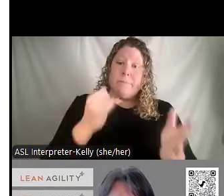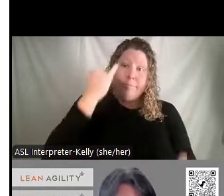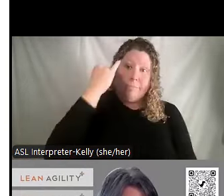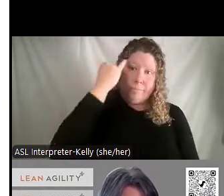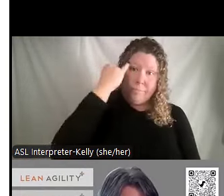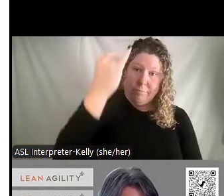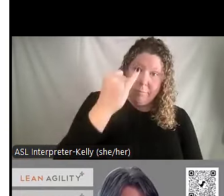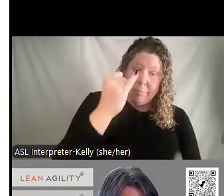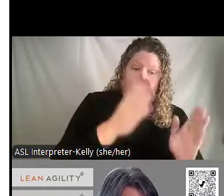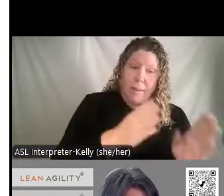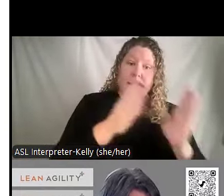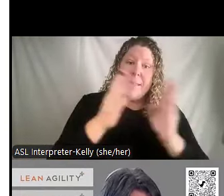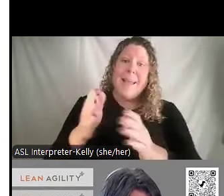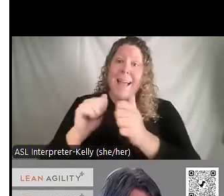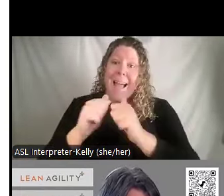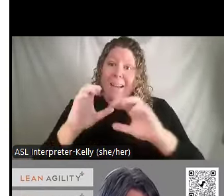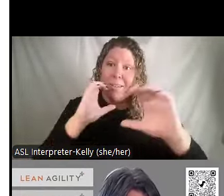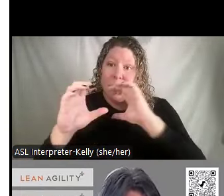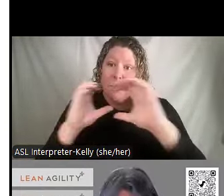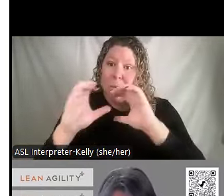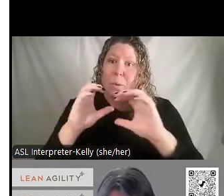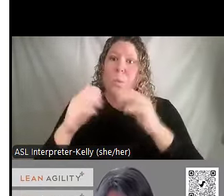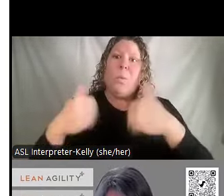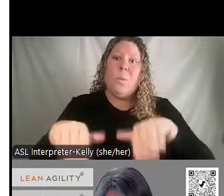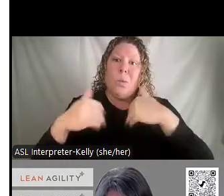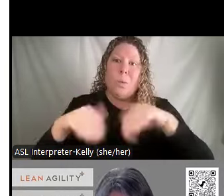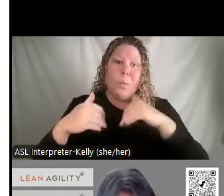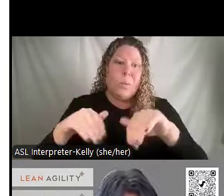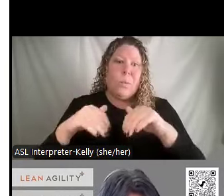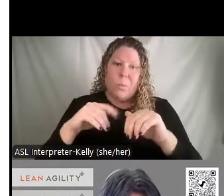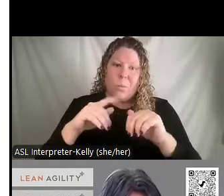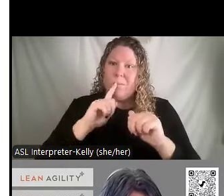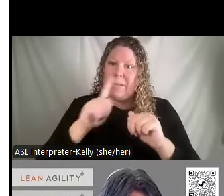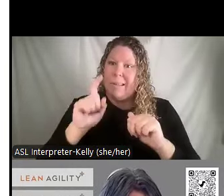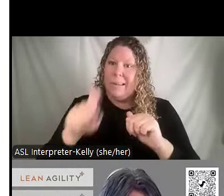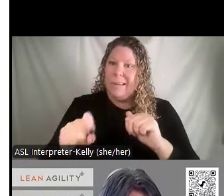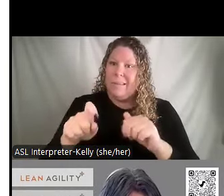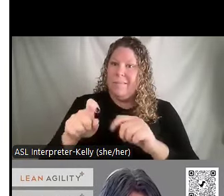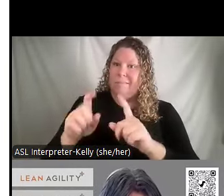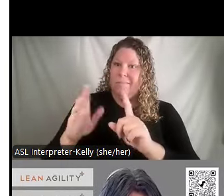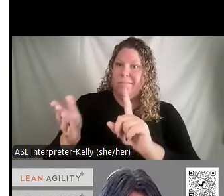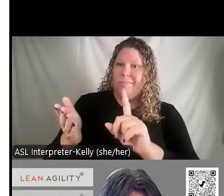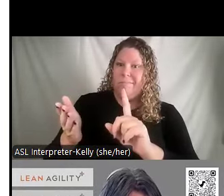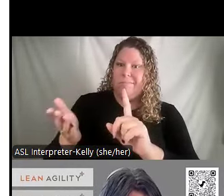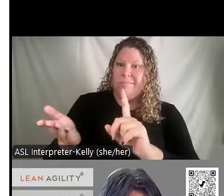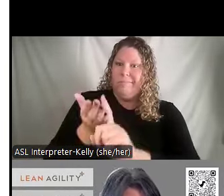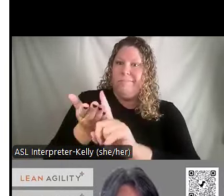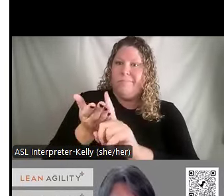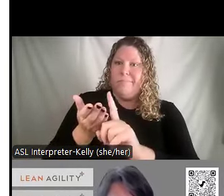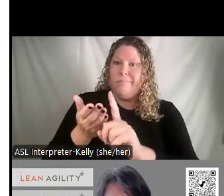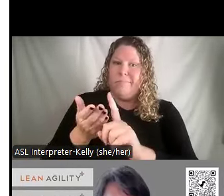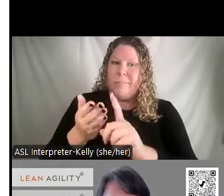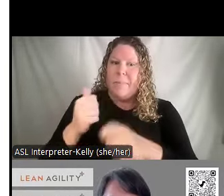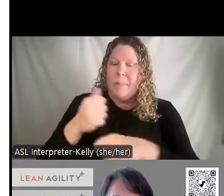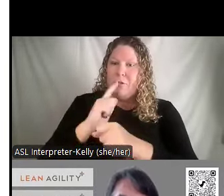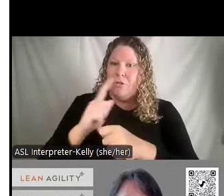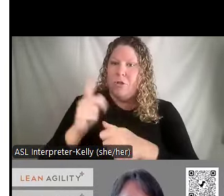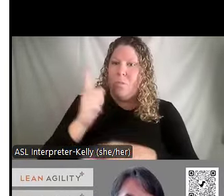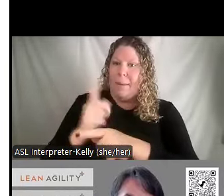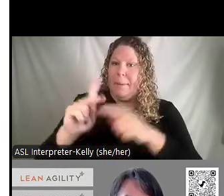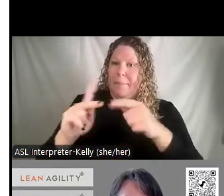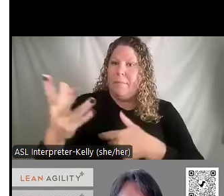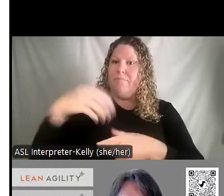also a great opportunity to create really high levels of buy-in and to make sure that we've got the right people on the bus. However, we